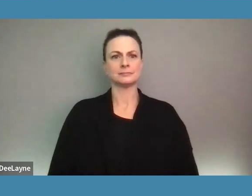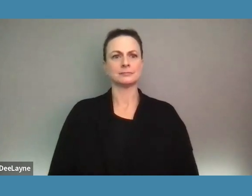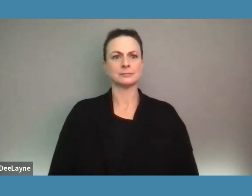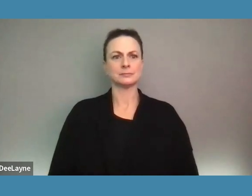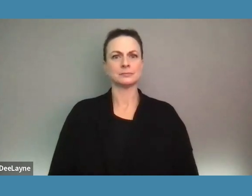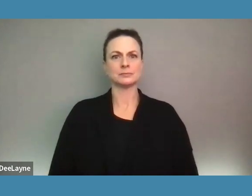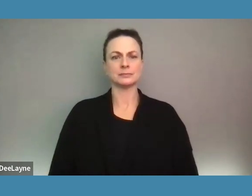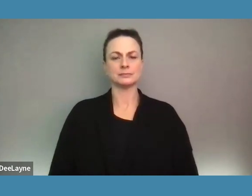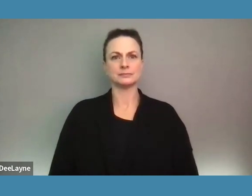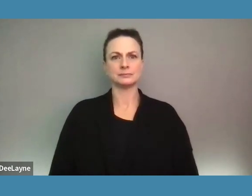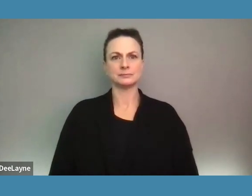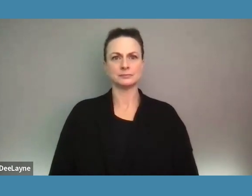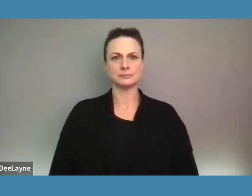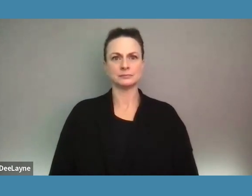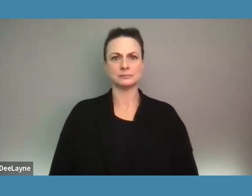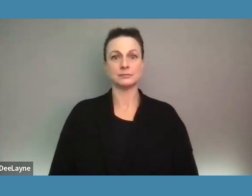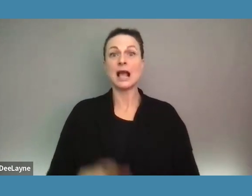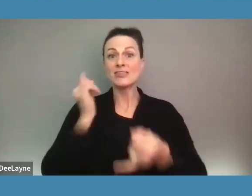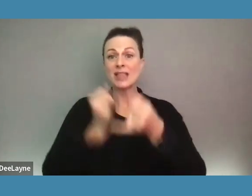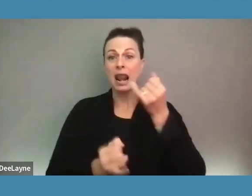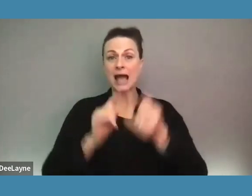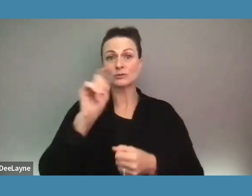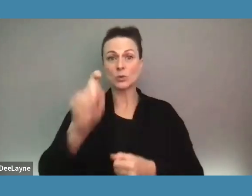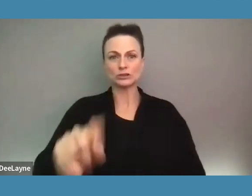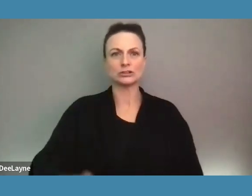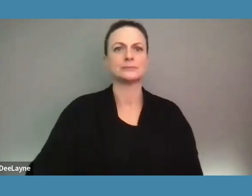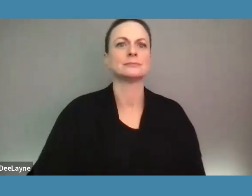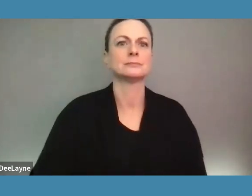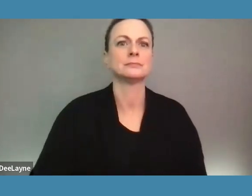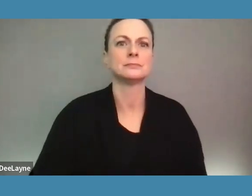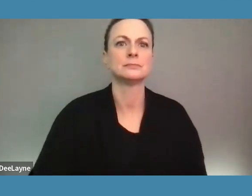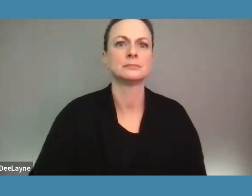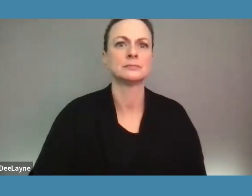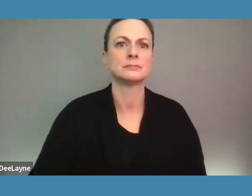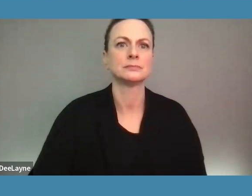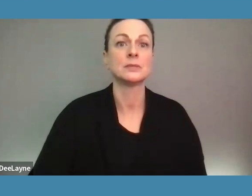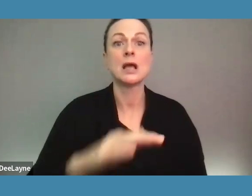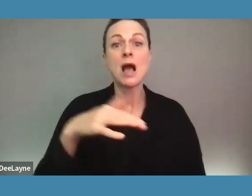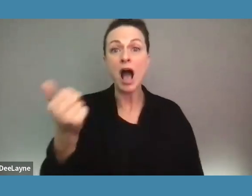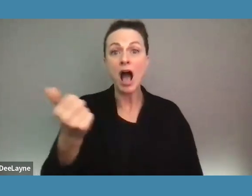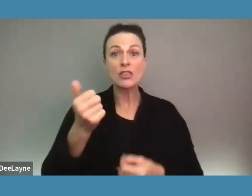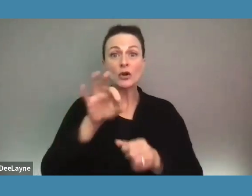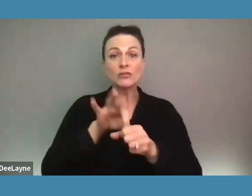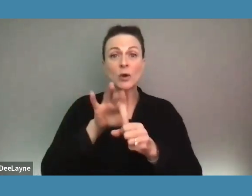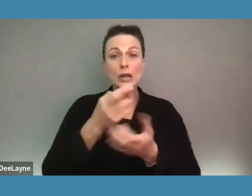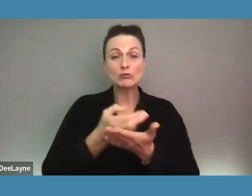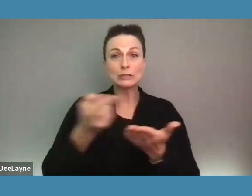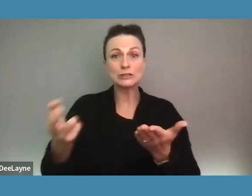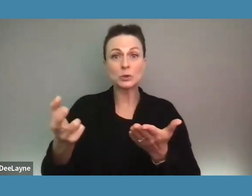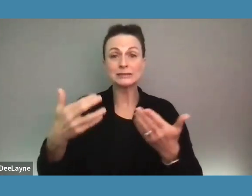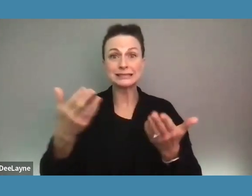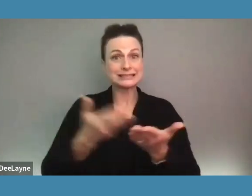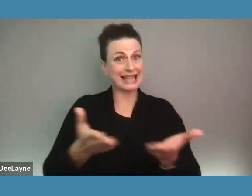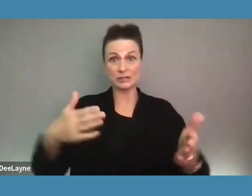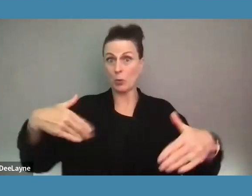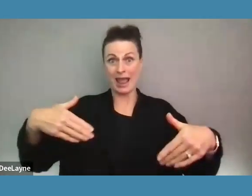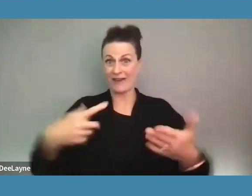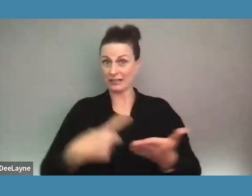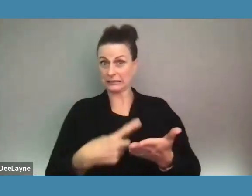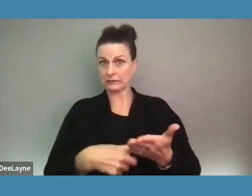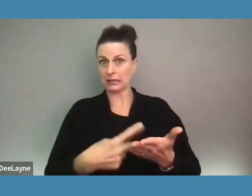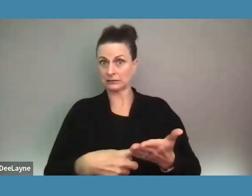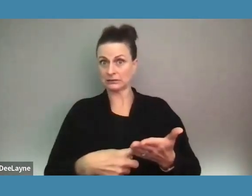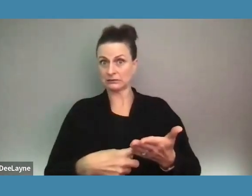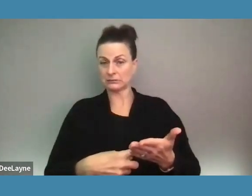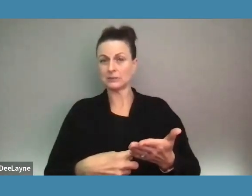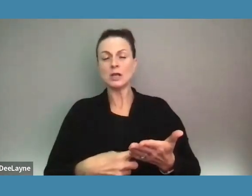And then the last polling question is, what other voting resources, things that we haven't discussed here today, things that you